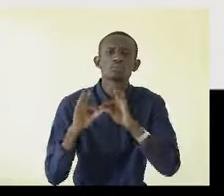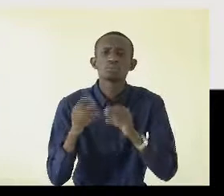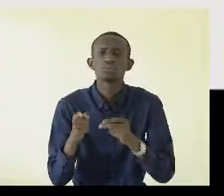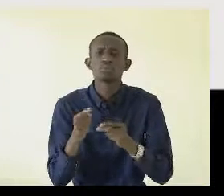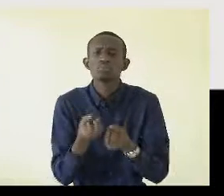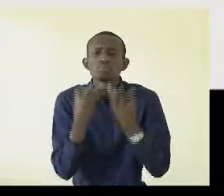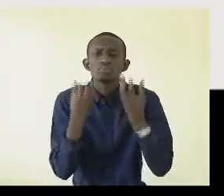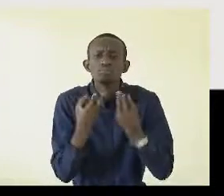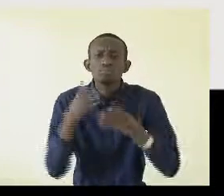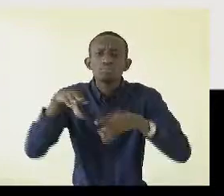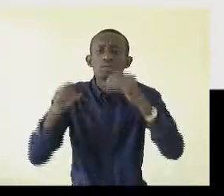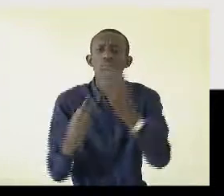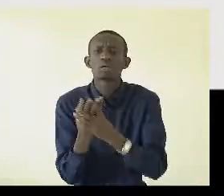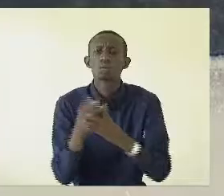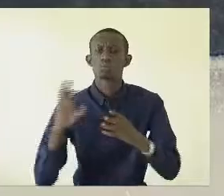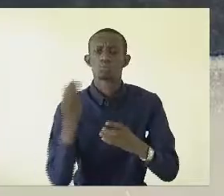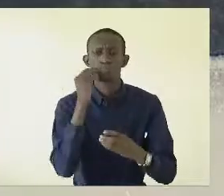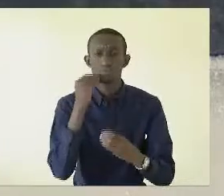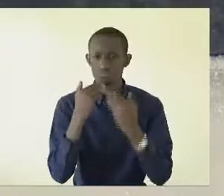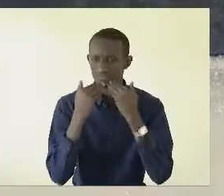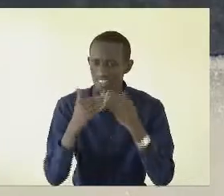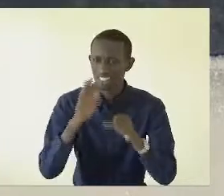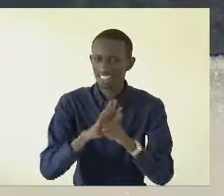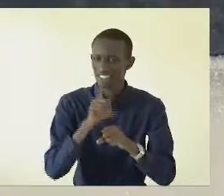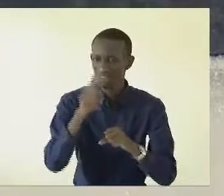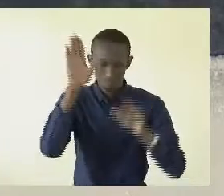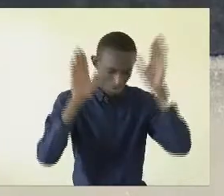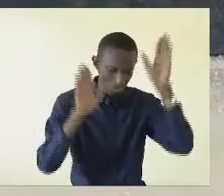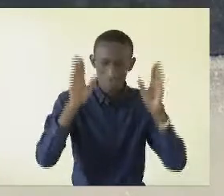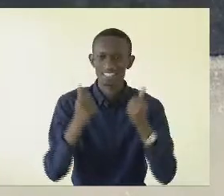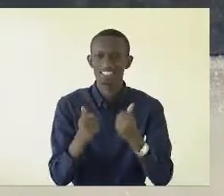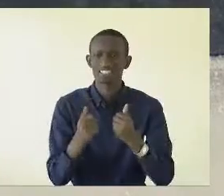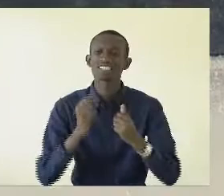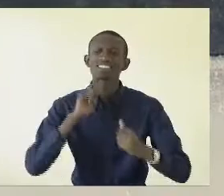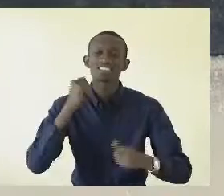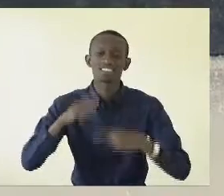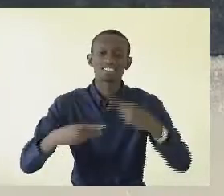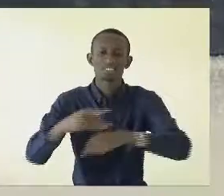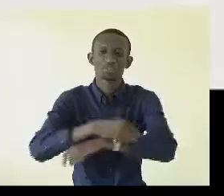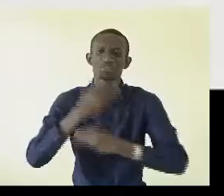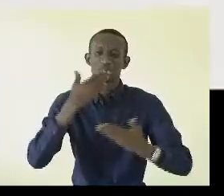Thank you very much for your active participation. Enjoy the rest of the day.